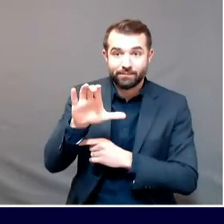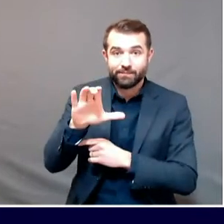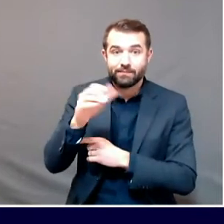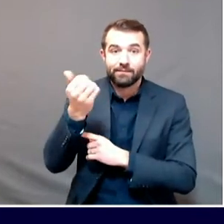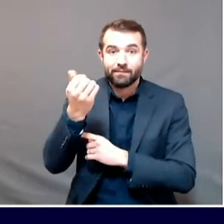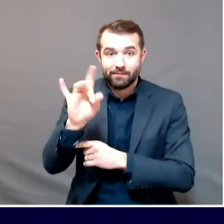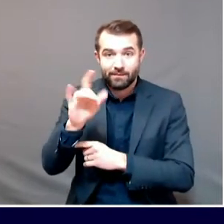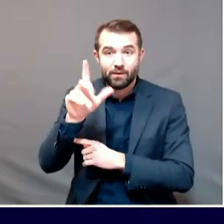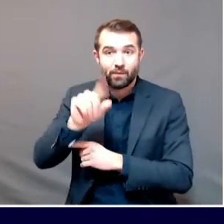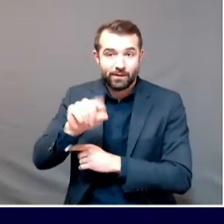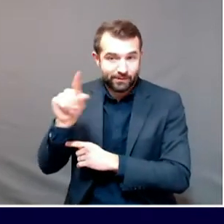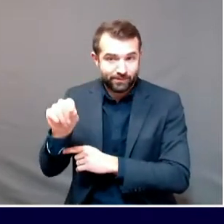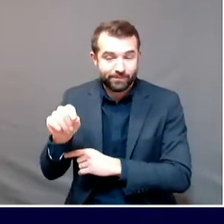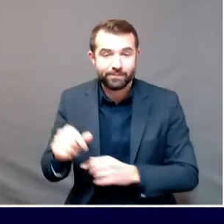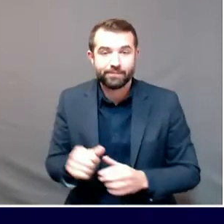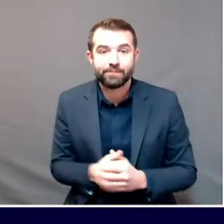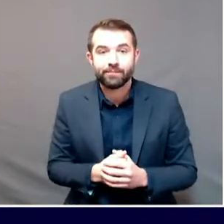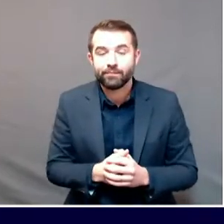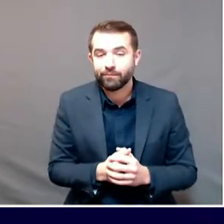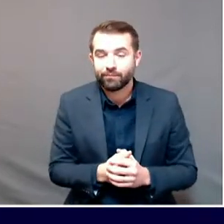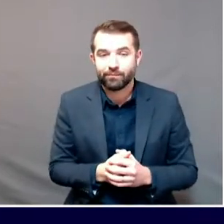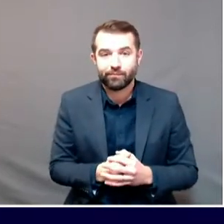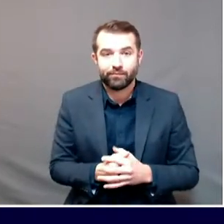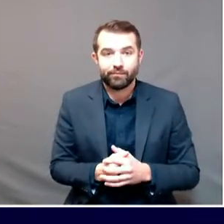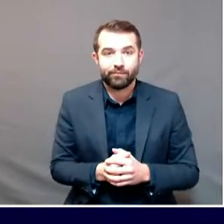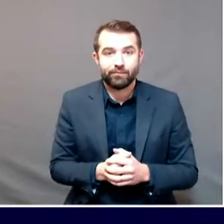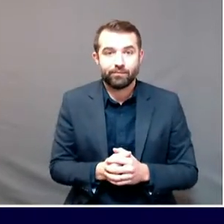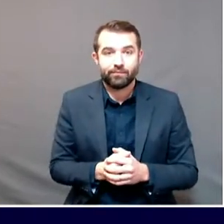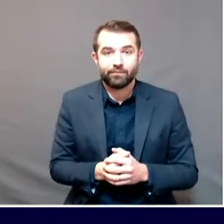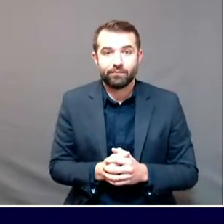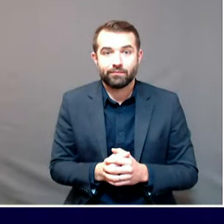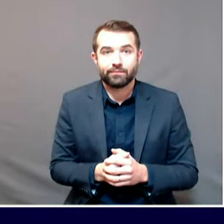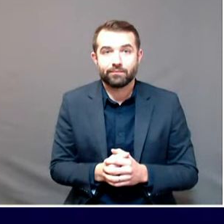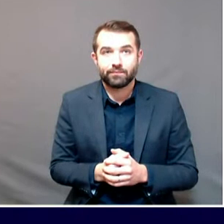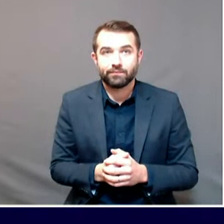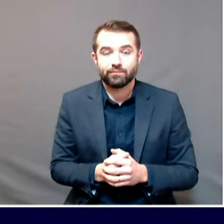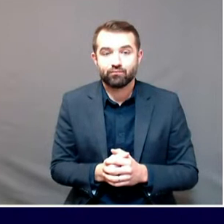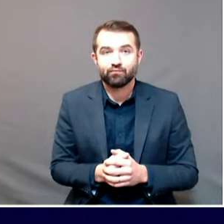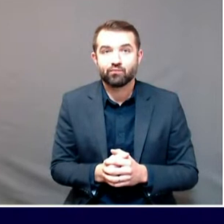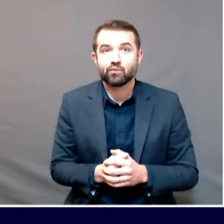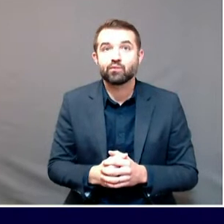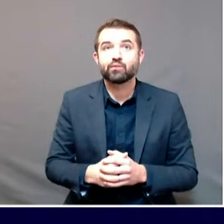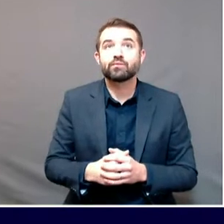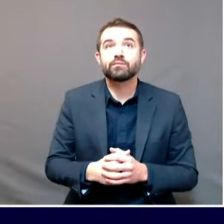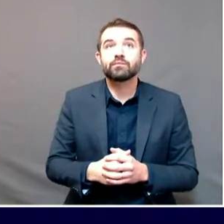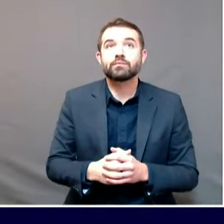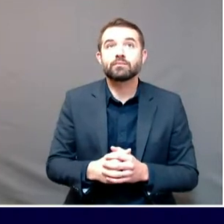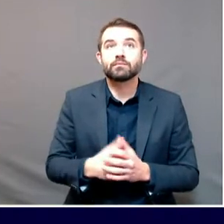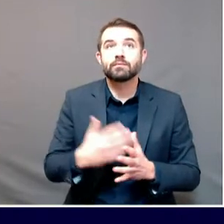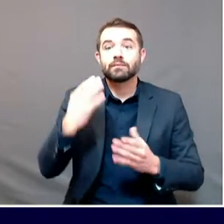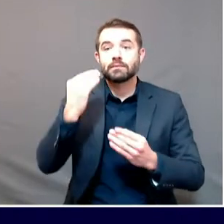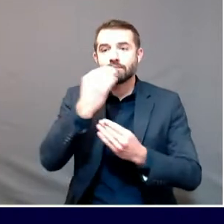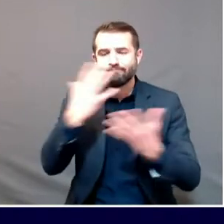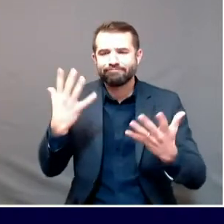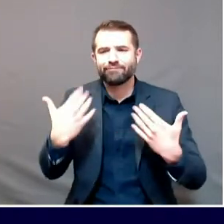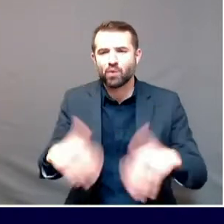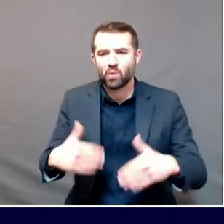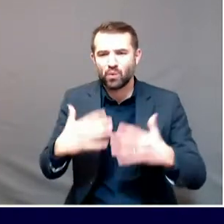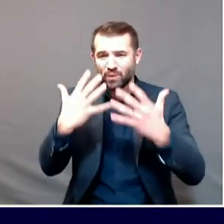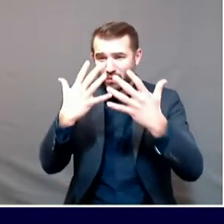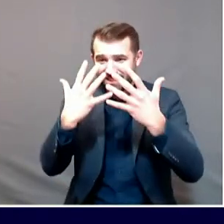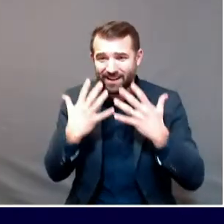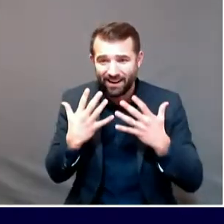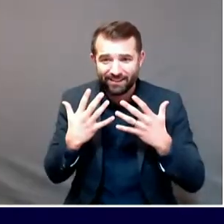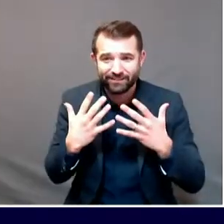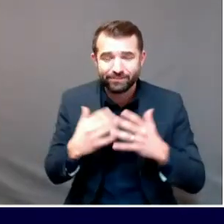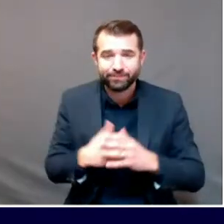December 18th, 2020. And I begin this afternoon's update on another set of sad